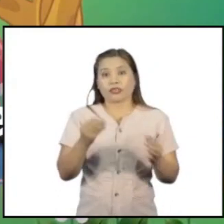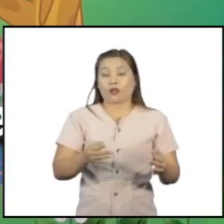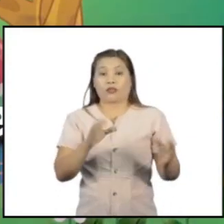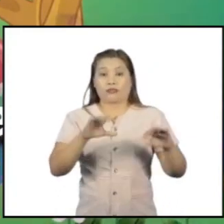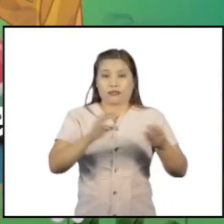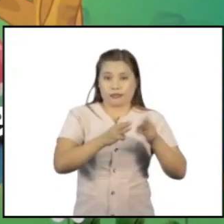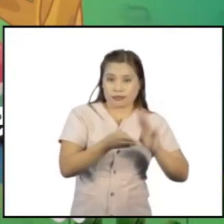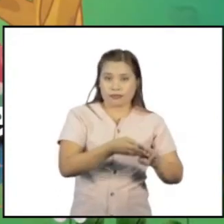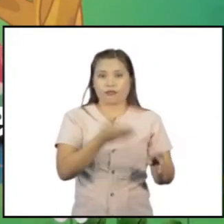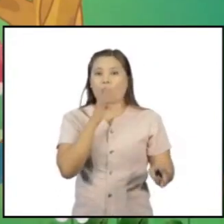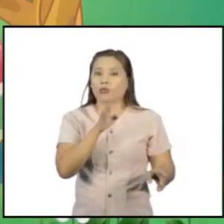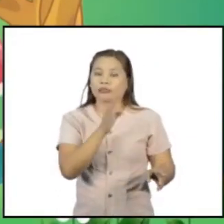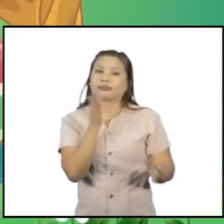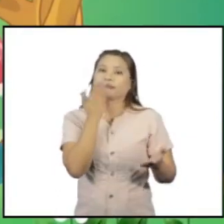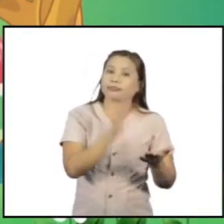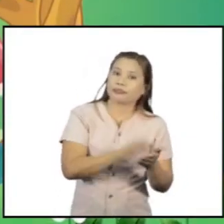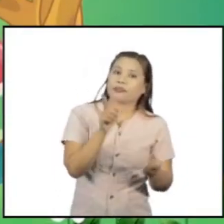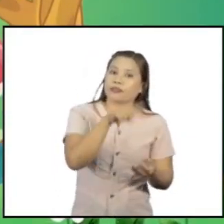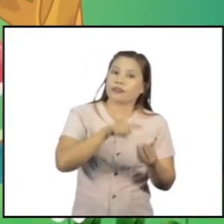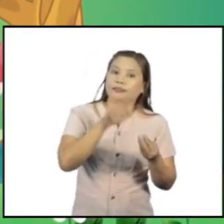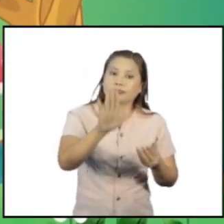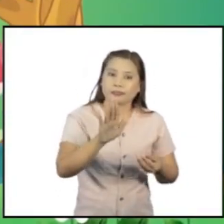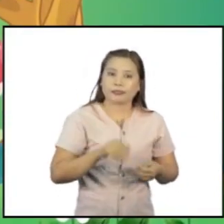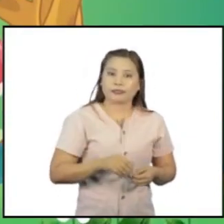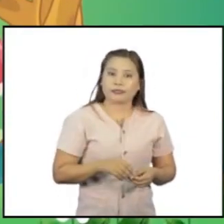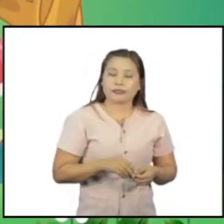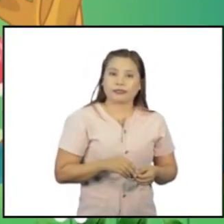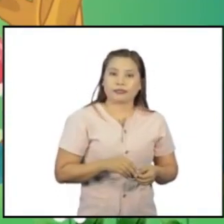classmates say bad words about you?